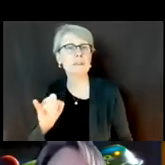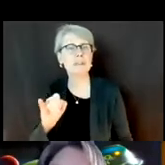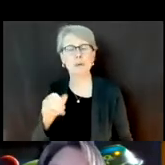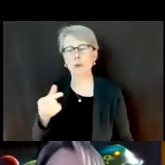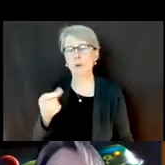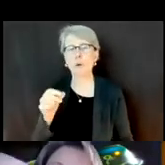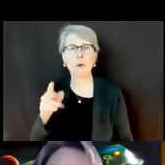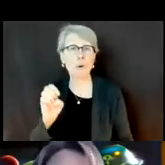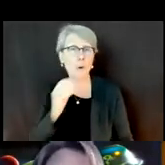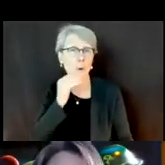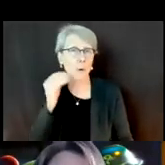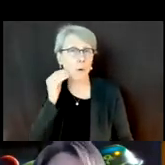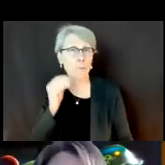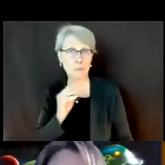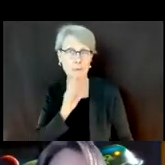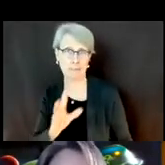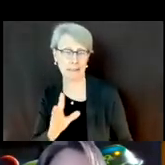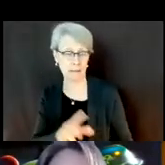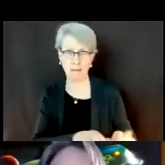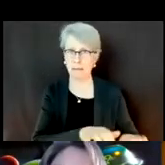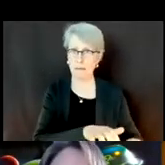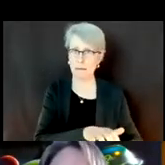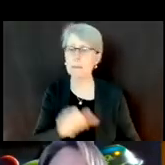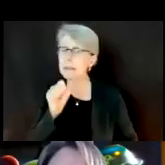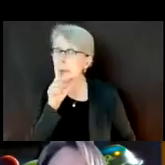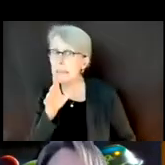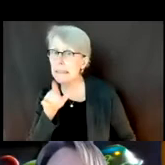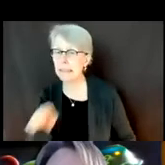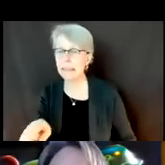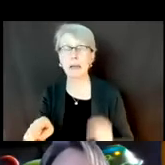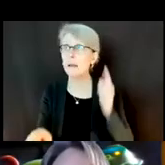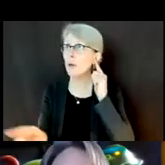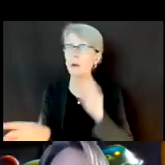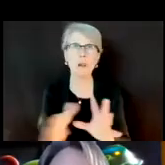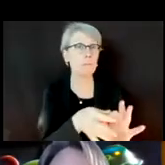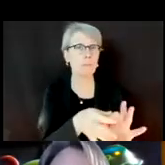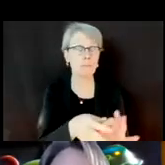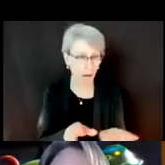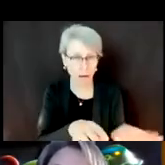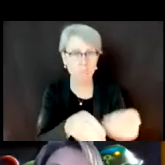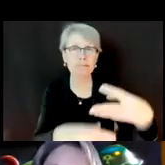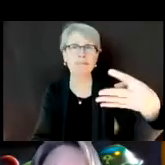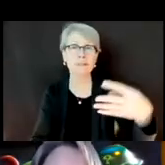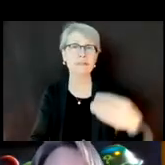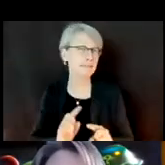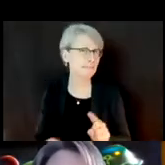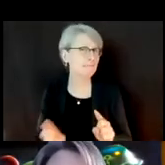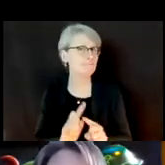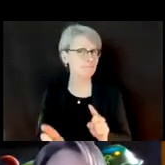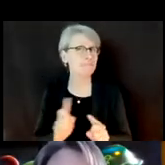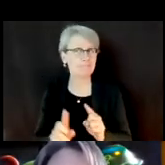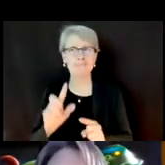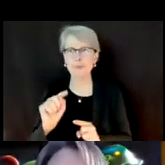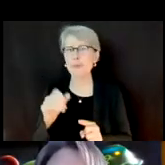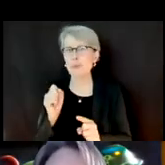So we're also speaking our queries. We're not just typing them anymore. So there's lots of ways that we are invited to